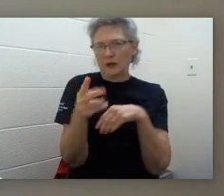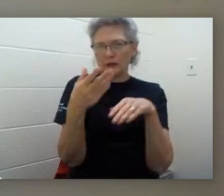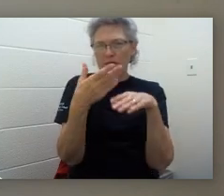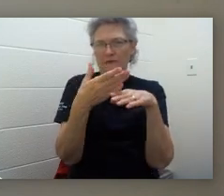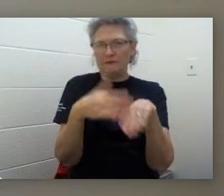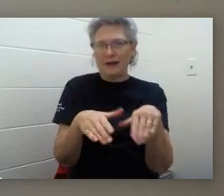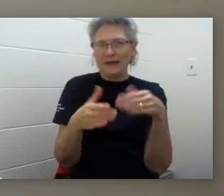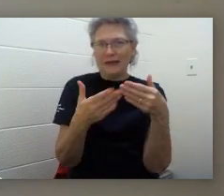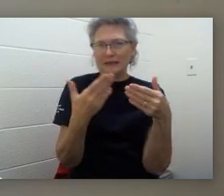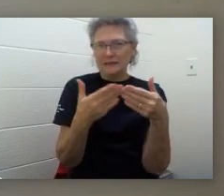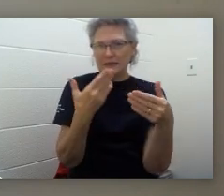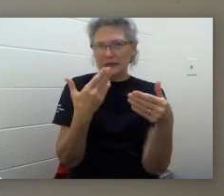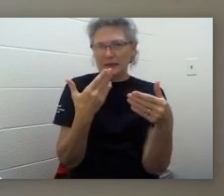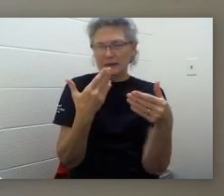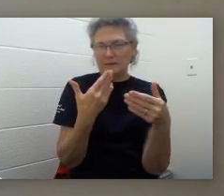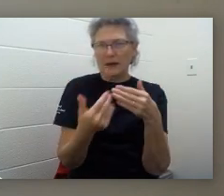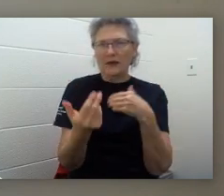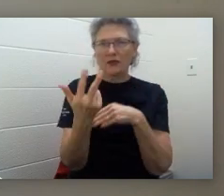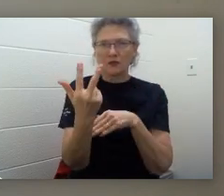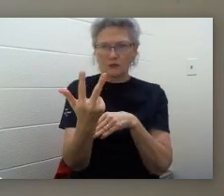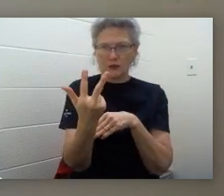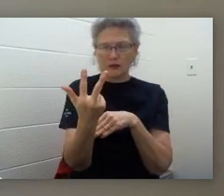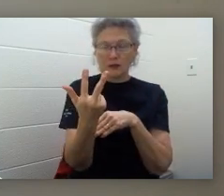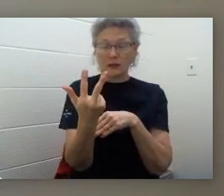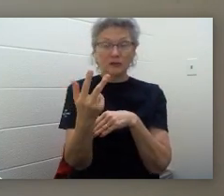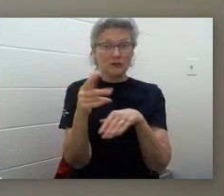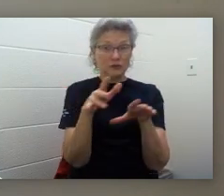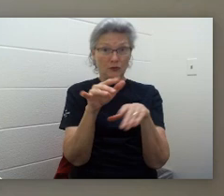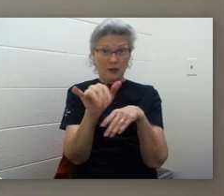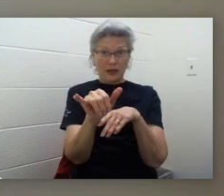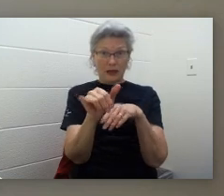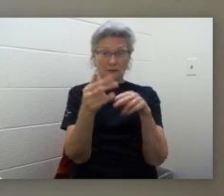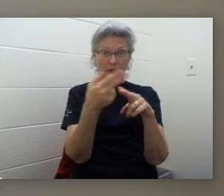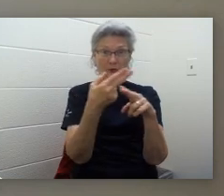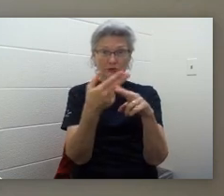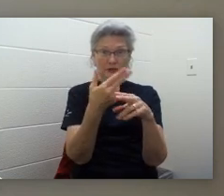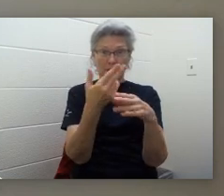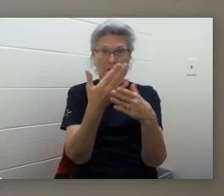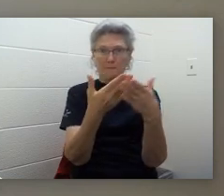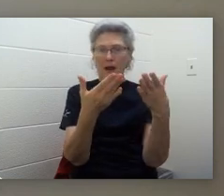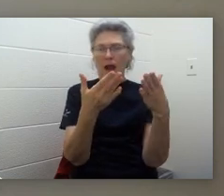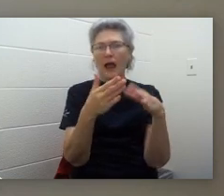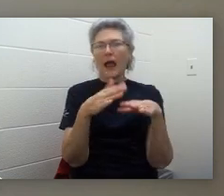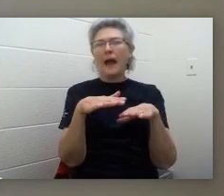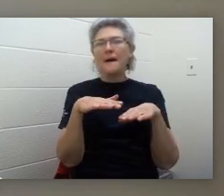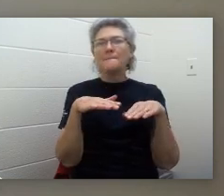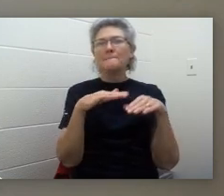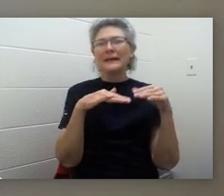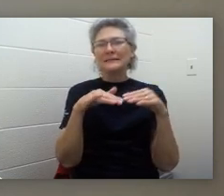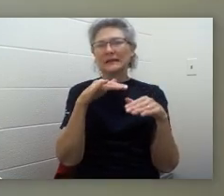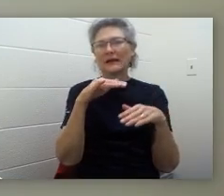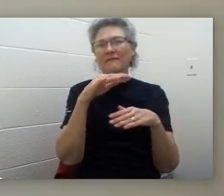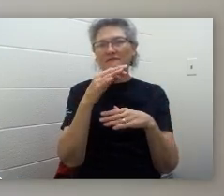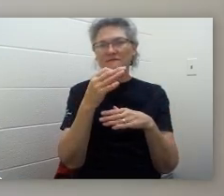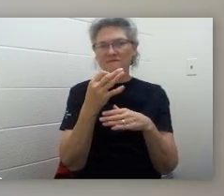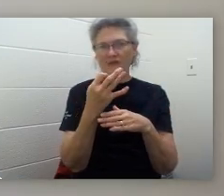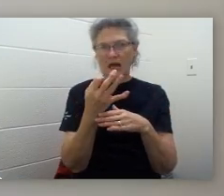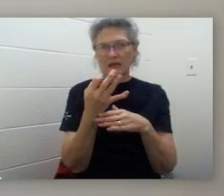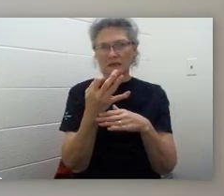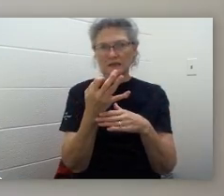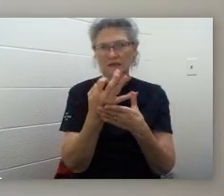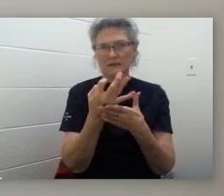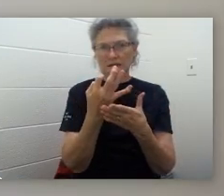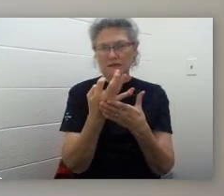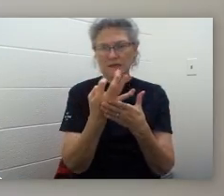divide easily by 3. In order to do that, I'm going to be using some of my basic facts. The basic facts that I